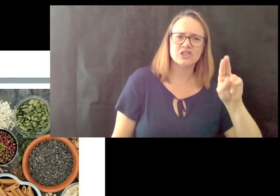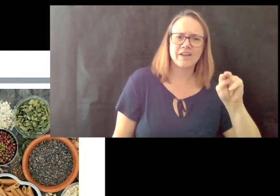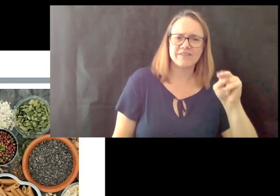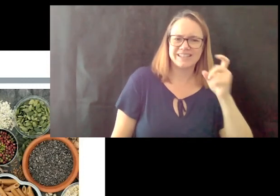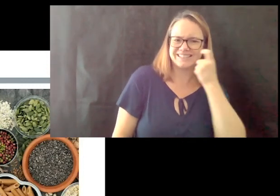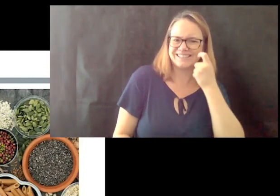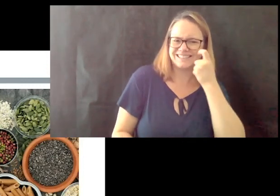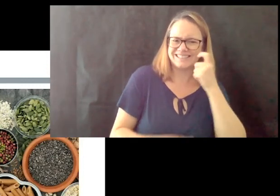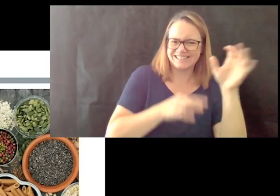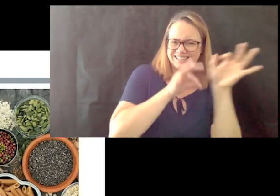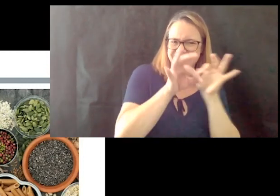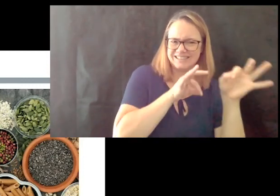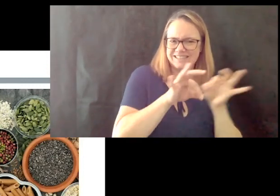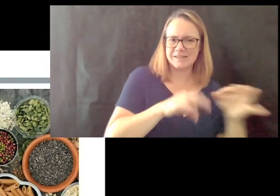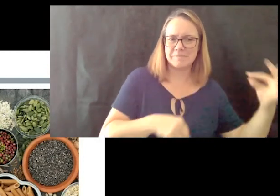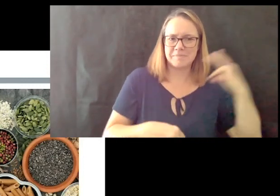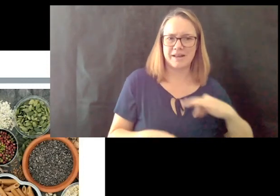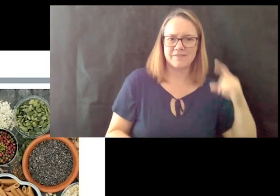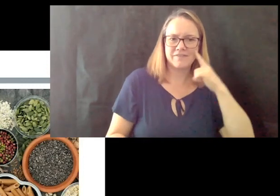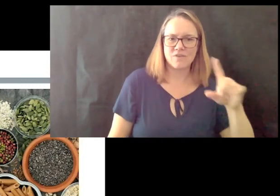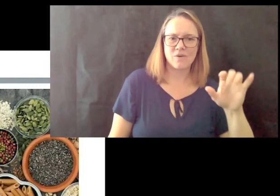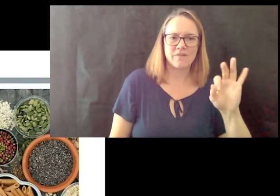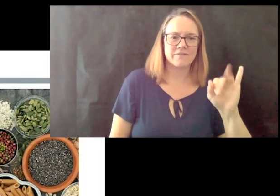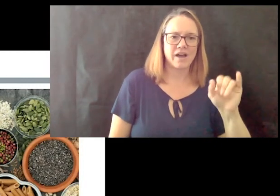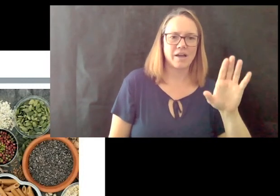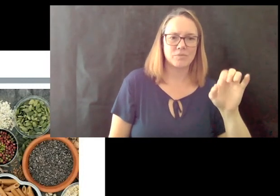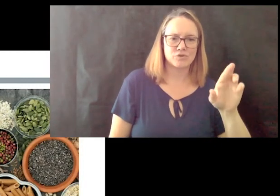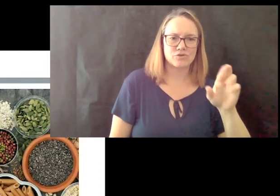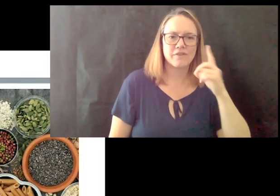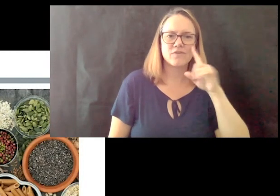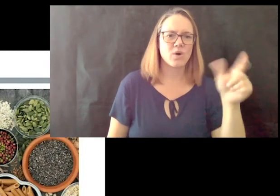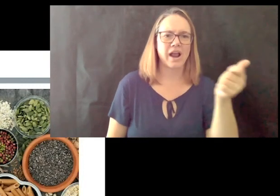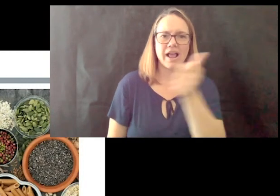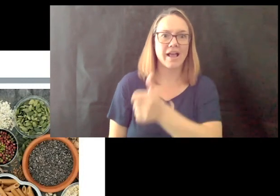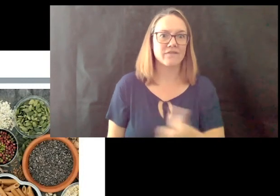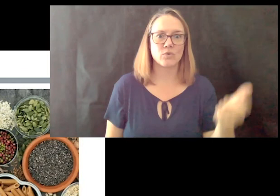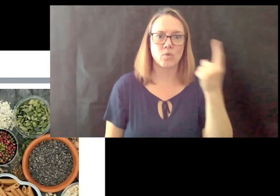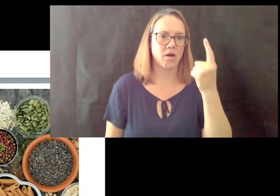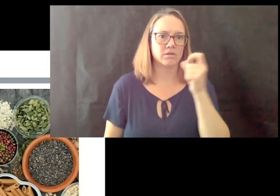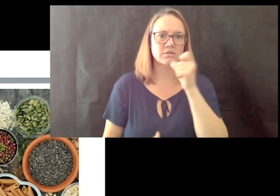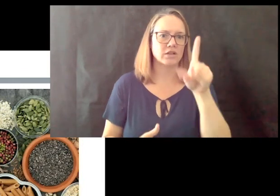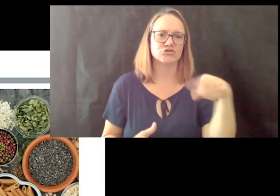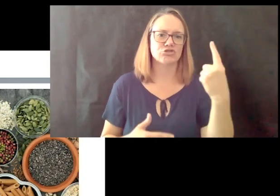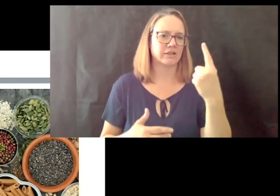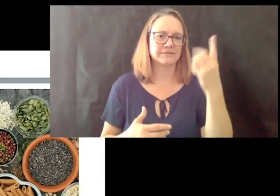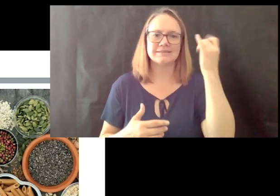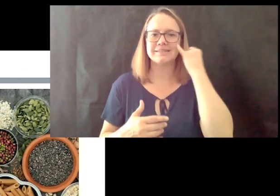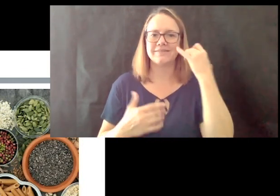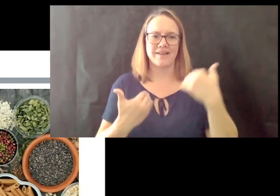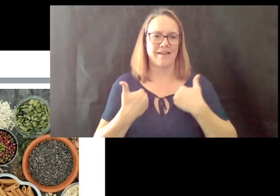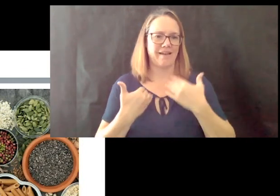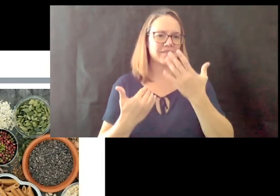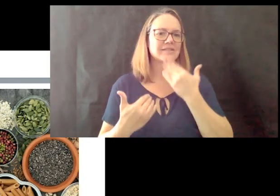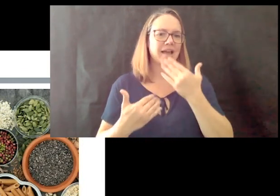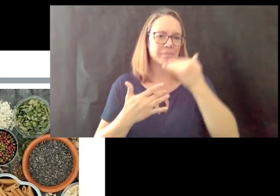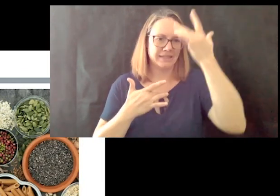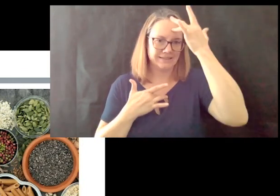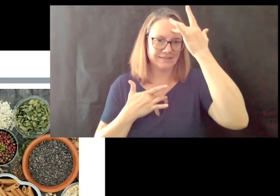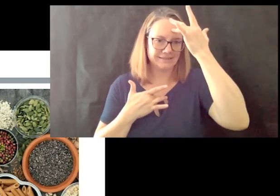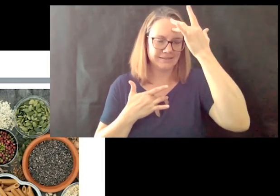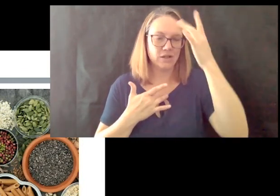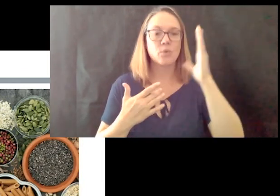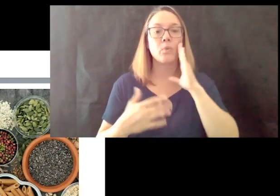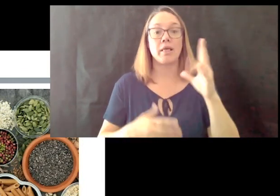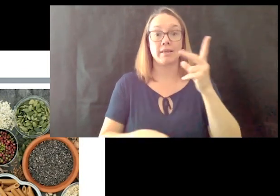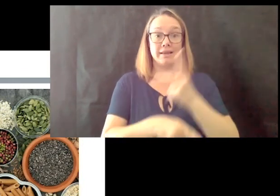on the benefits of fiber in a diet for not only diabetics, but for just people in general. It's going to help